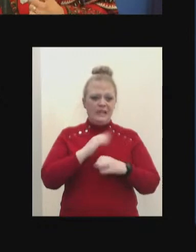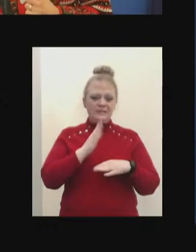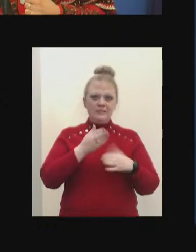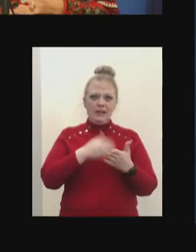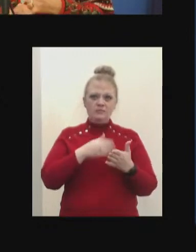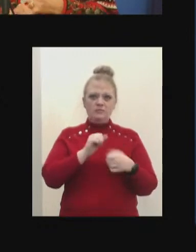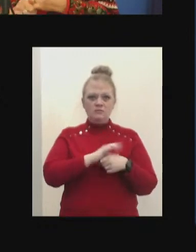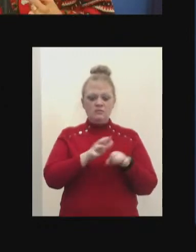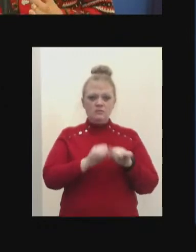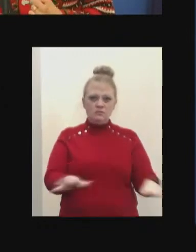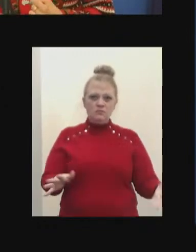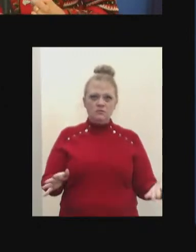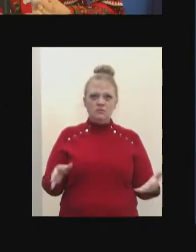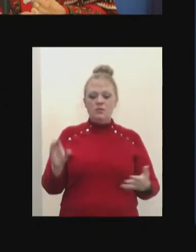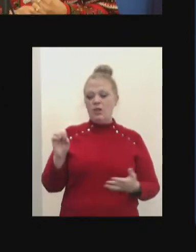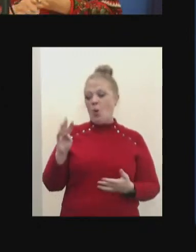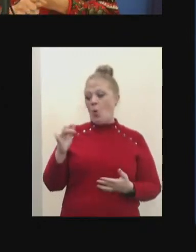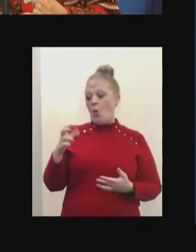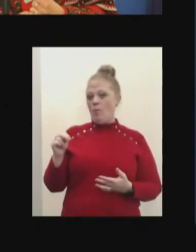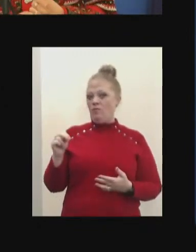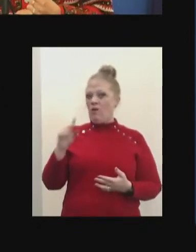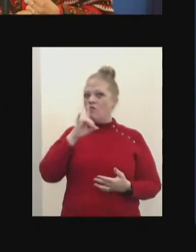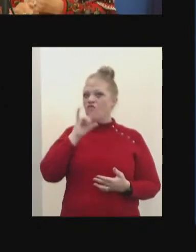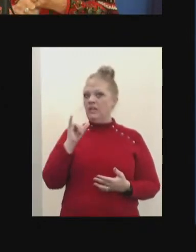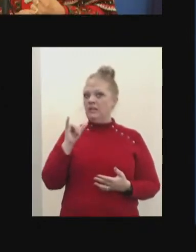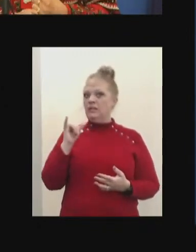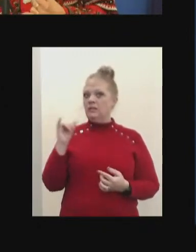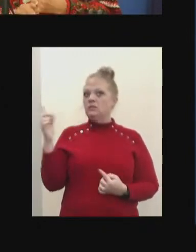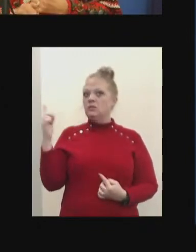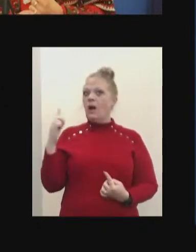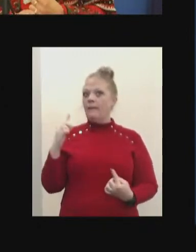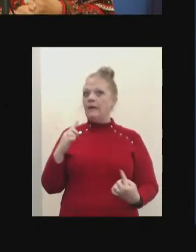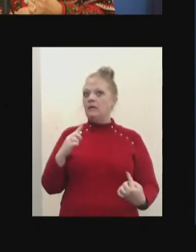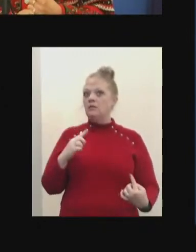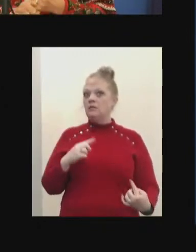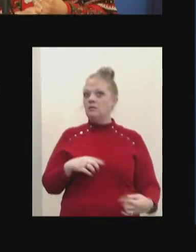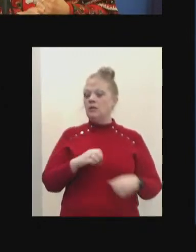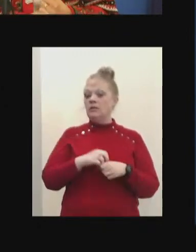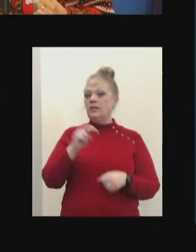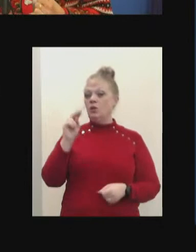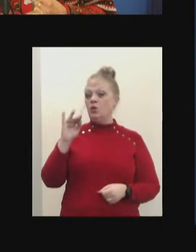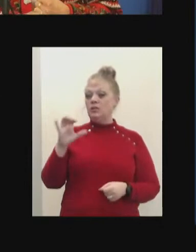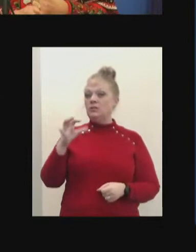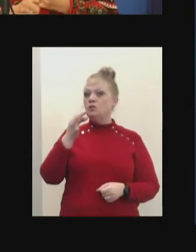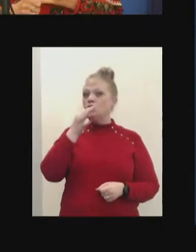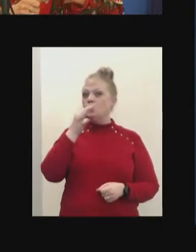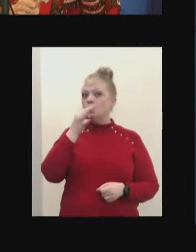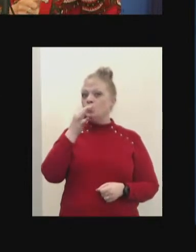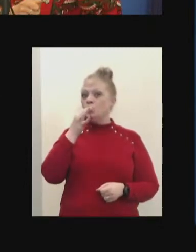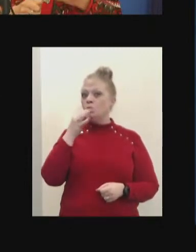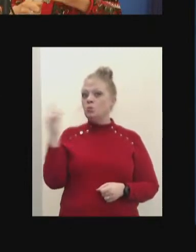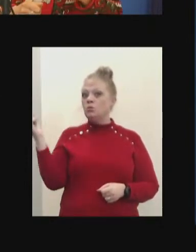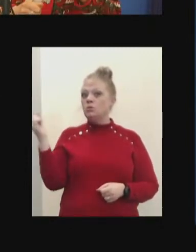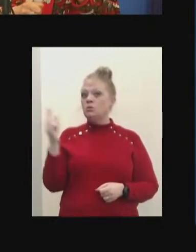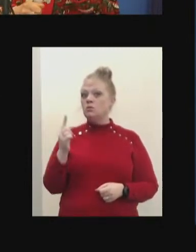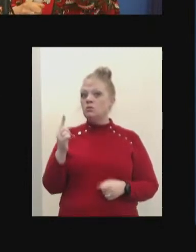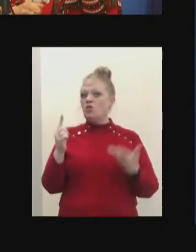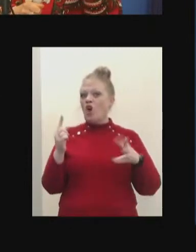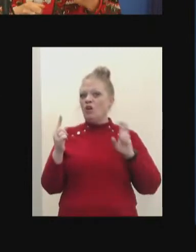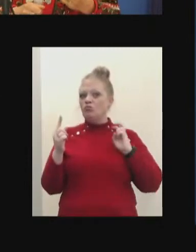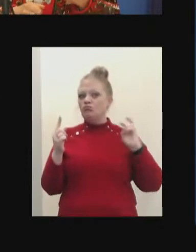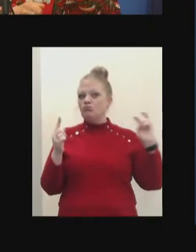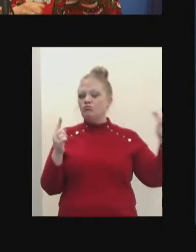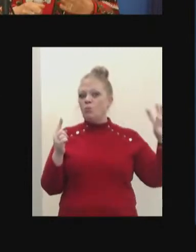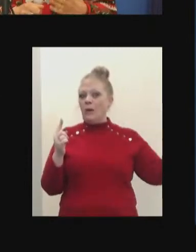since the Omicron is just breathing down our neck, it's in New York City, and I'm sure it's traveling out west. We know it's in